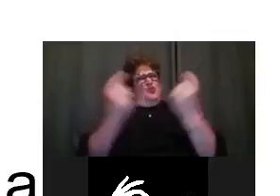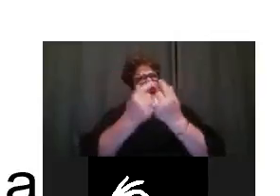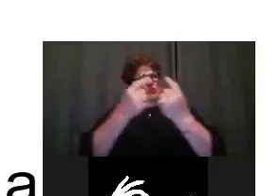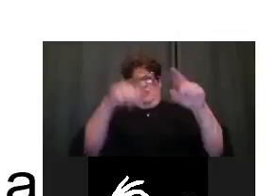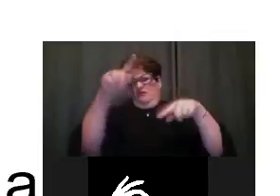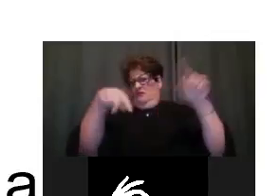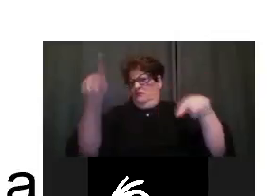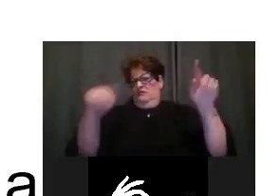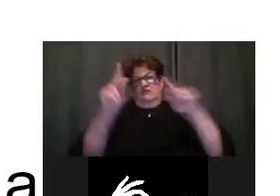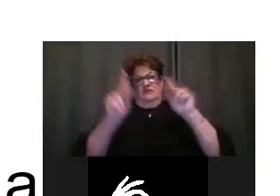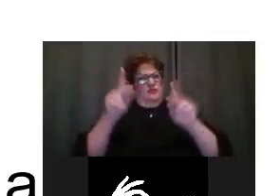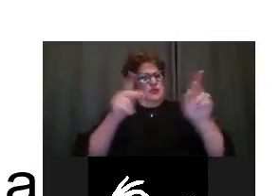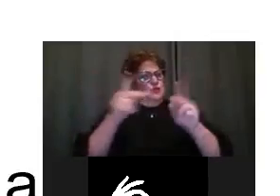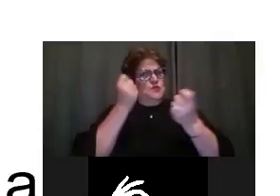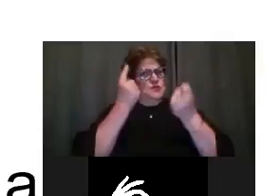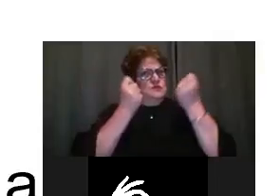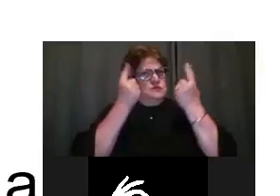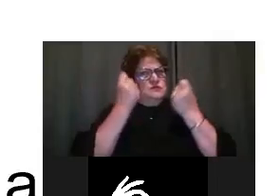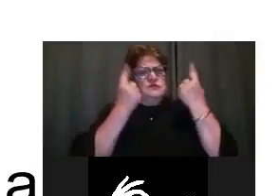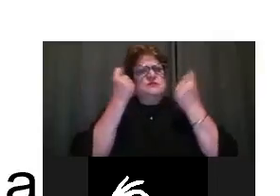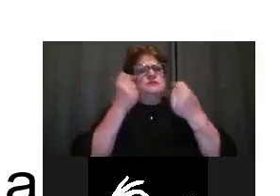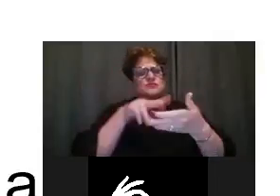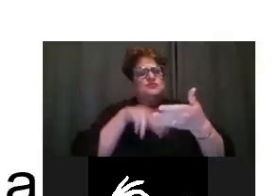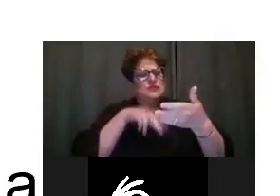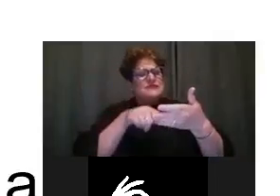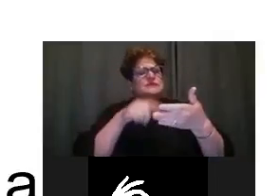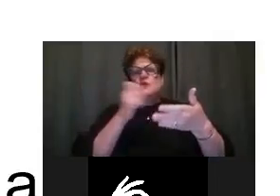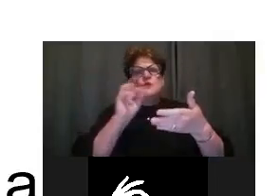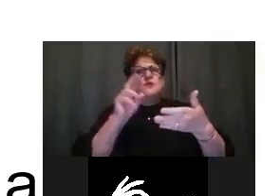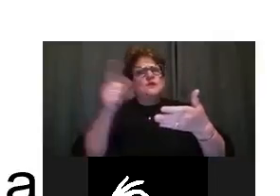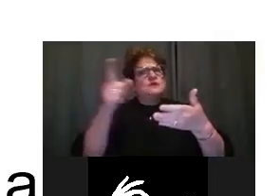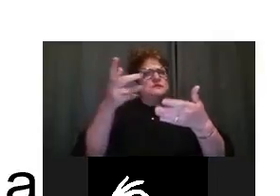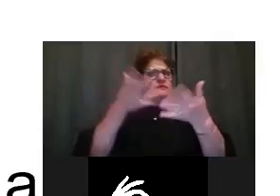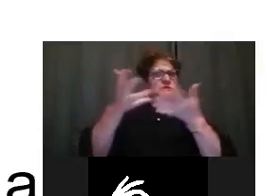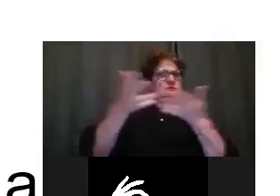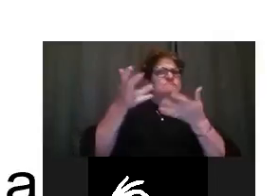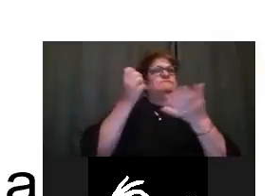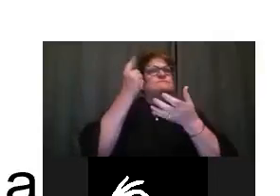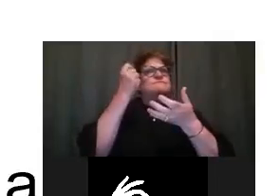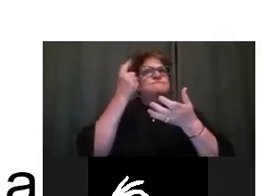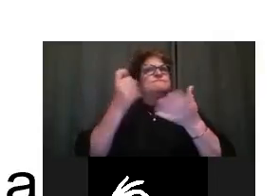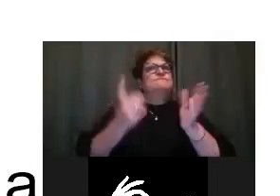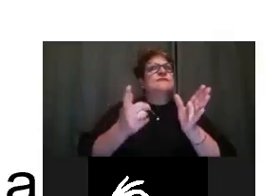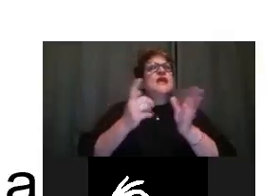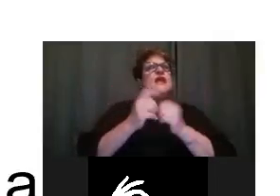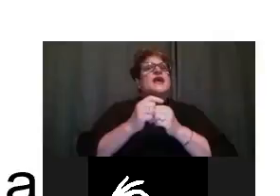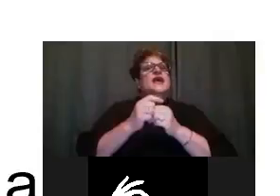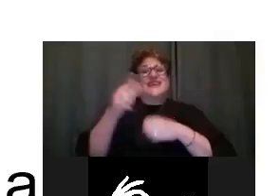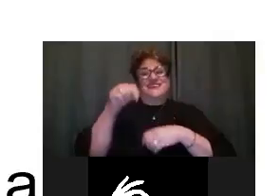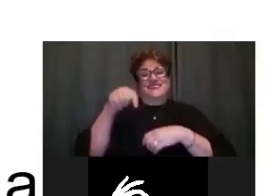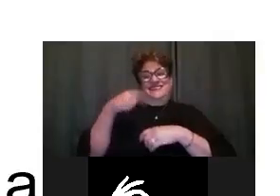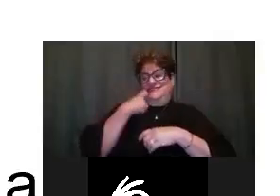during our recent purchase of service meeting that we had this month, one of the